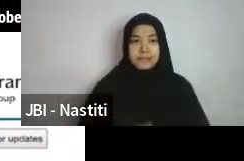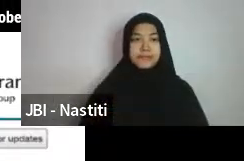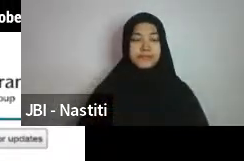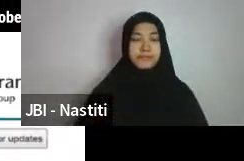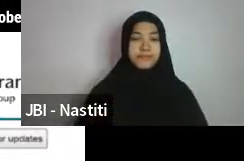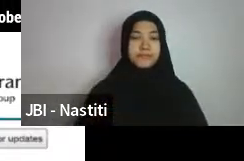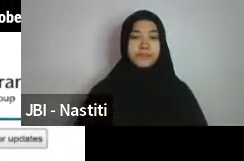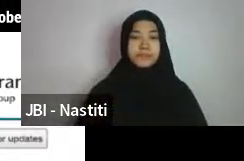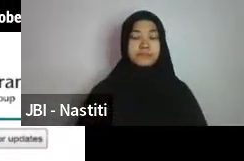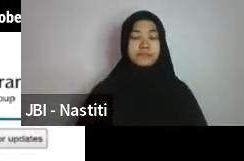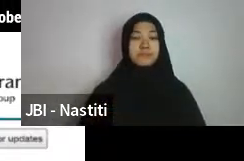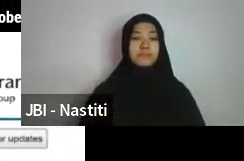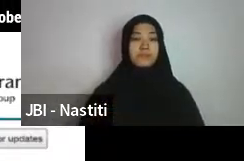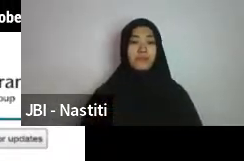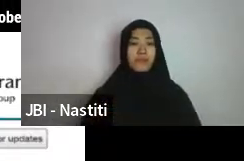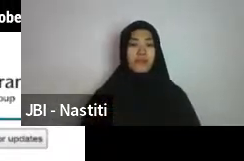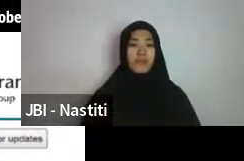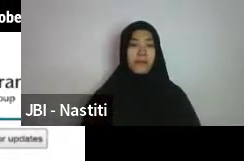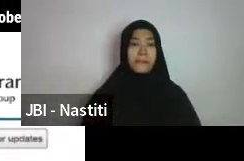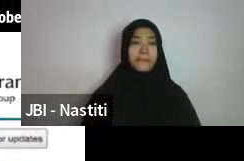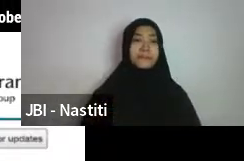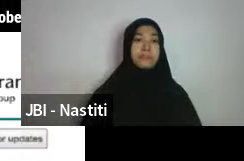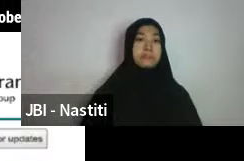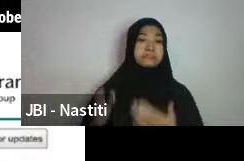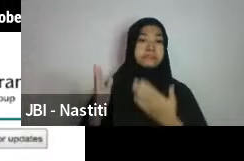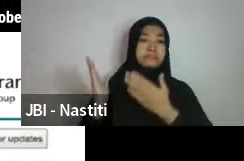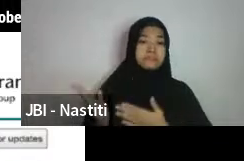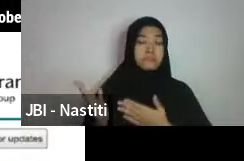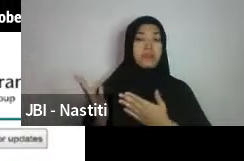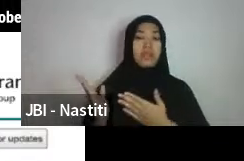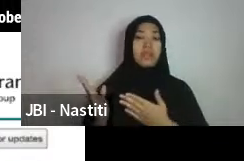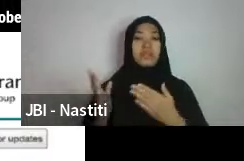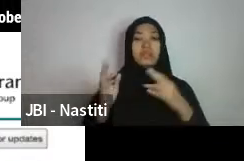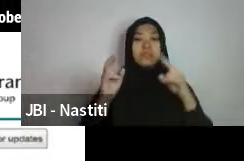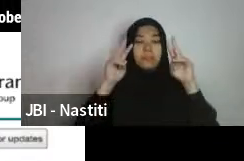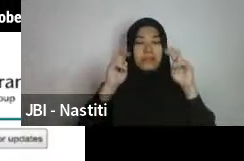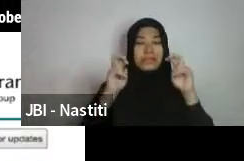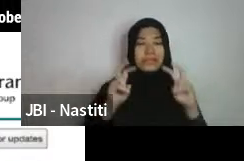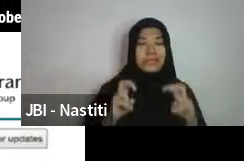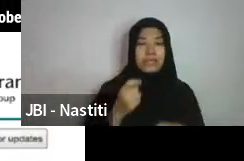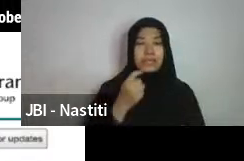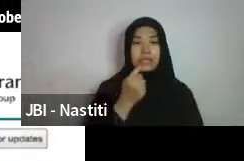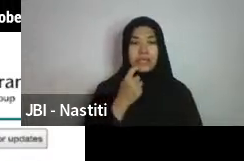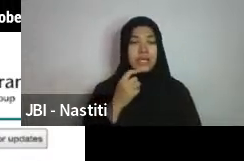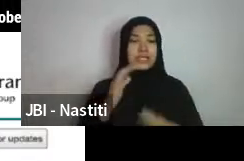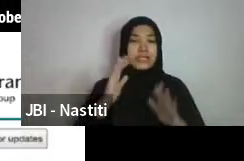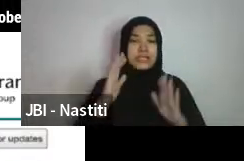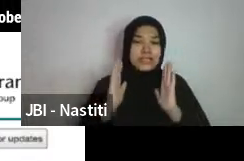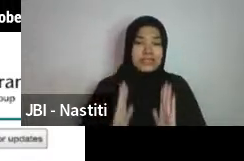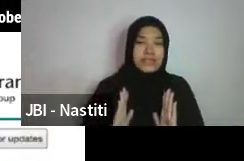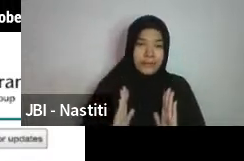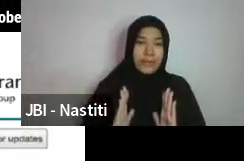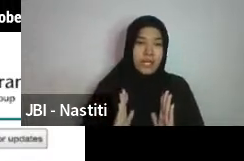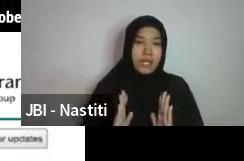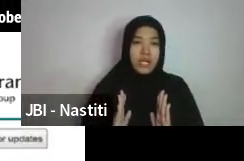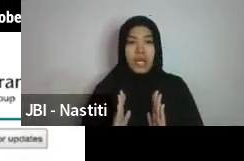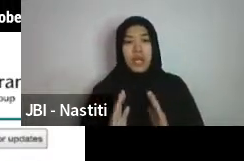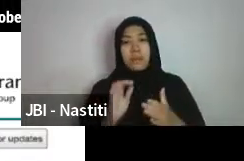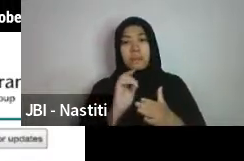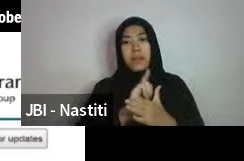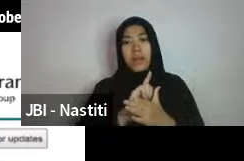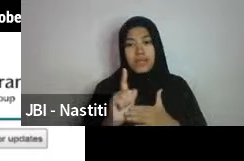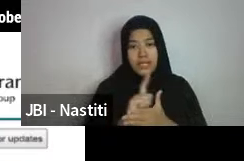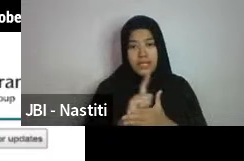survey study, explored the preparedness and training needs across the state of New South Wales in